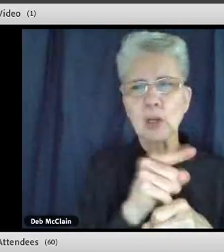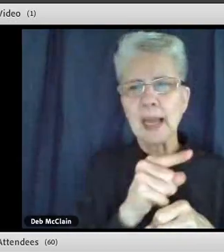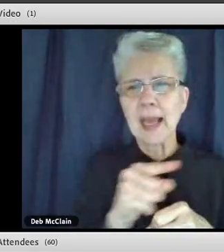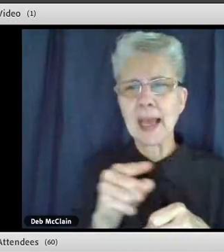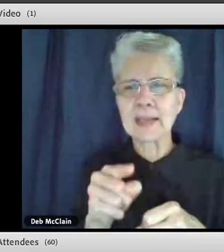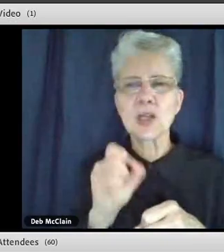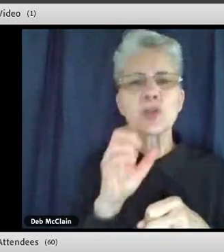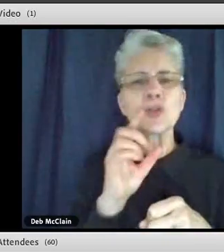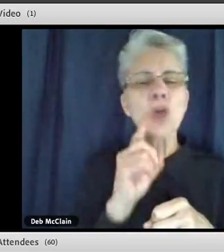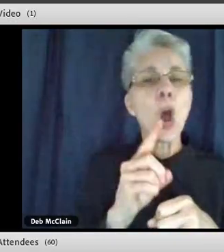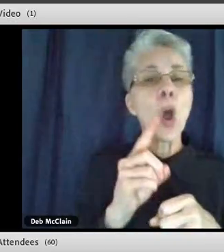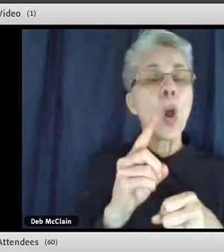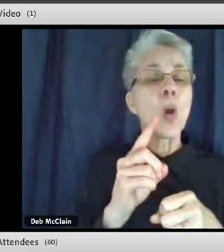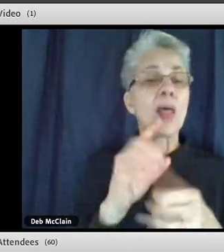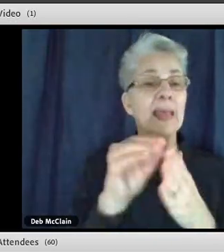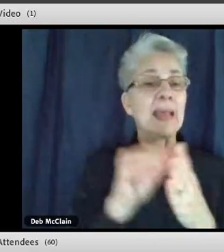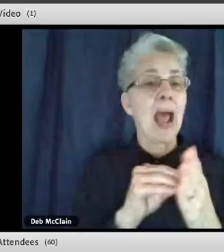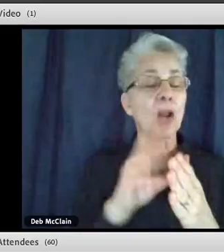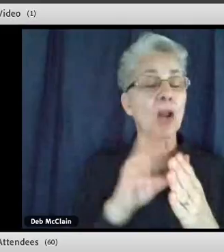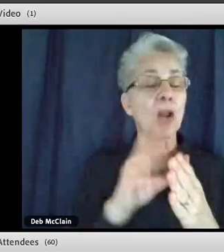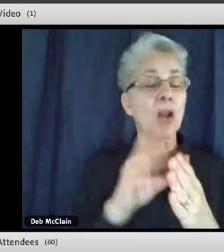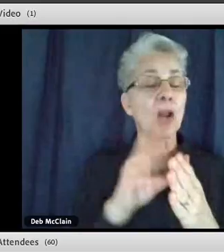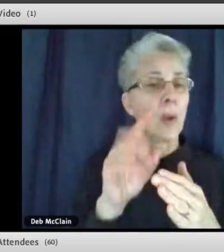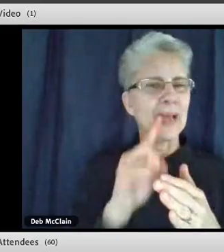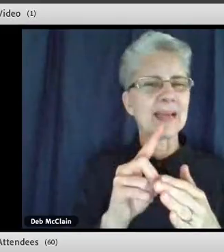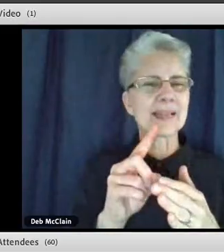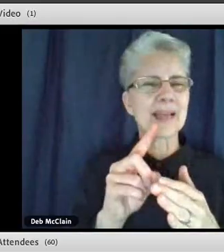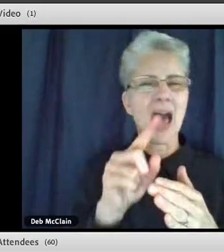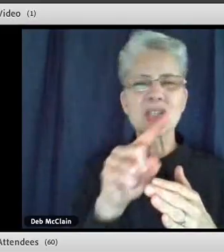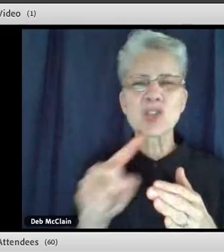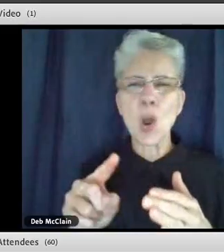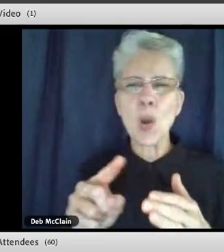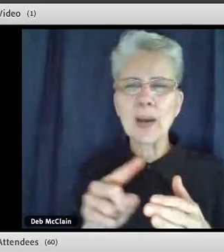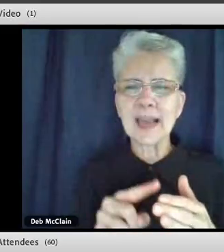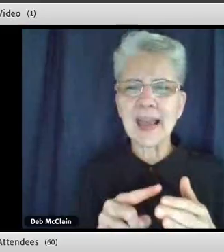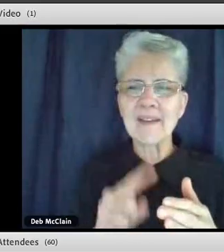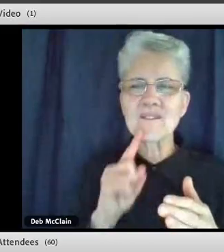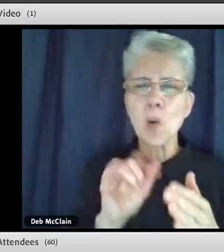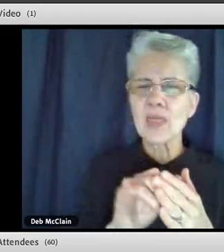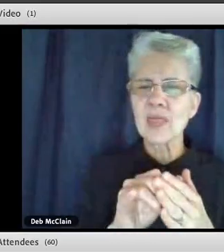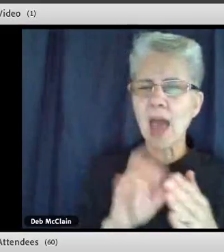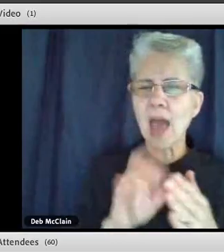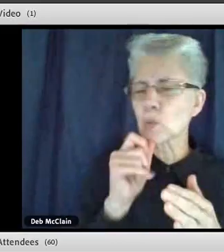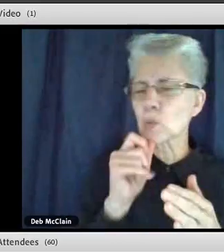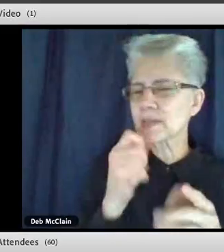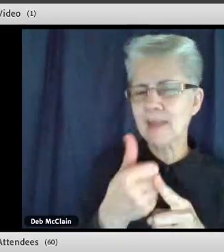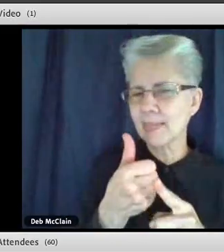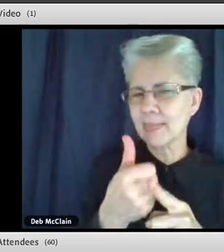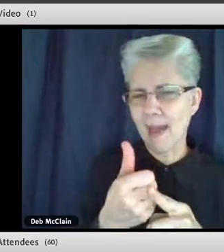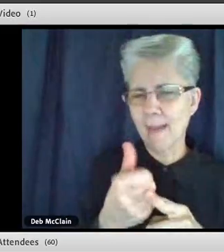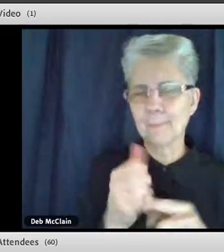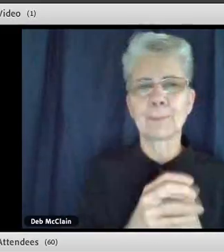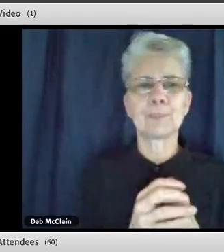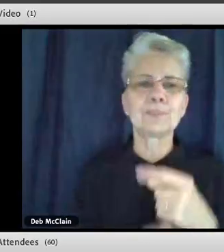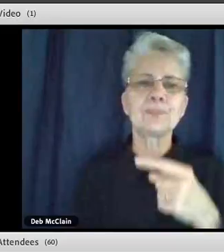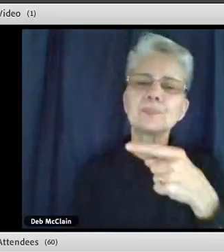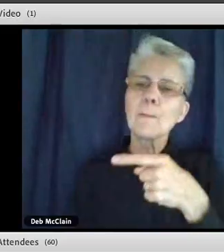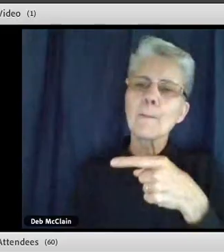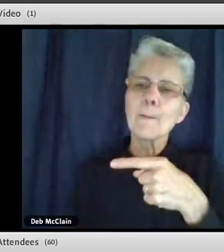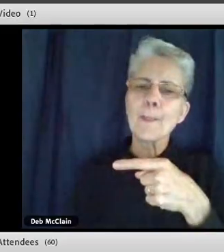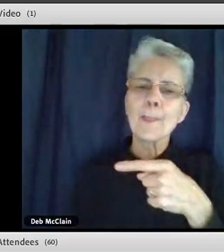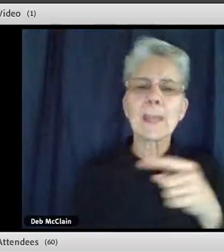the catalog records, are a surrogate for that resource. It's not the resource itself, it's the surrogate. And there's